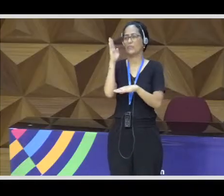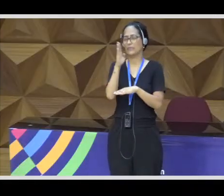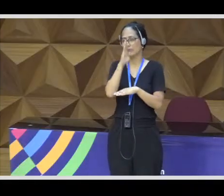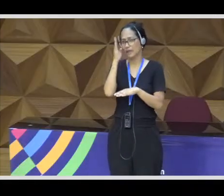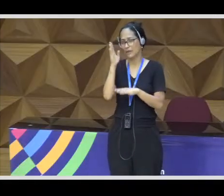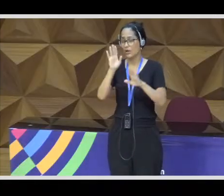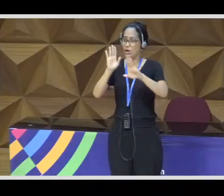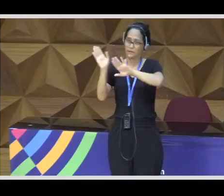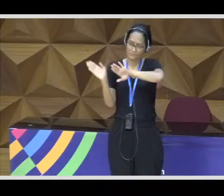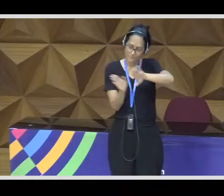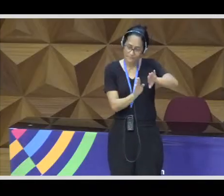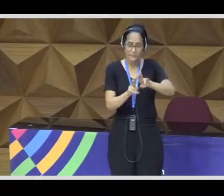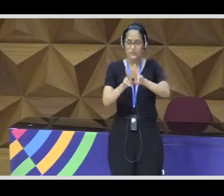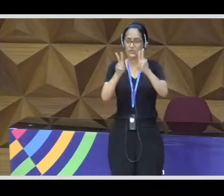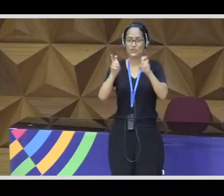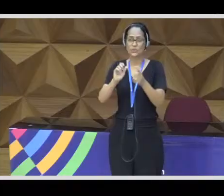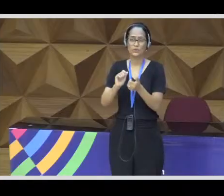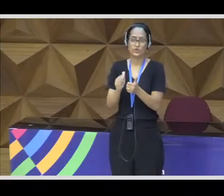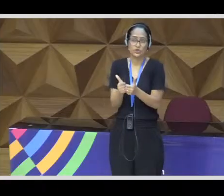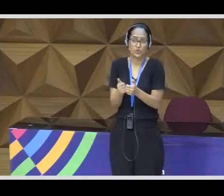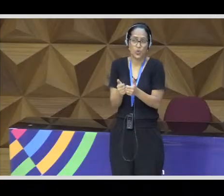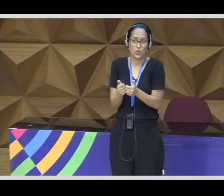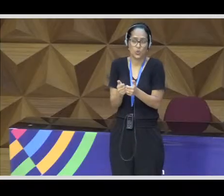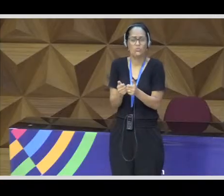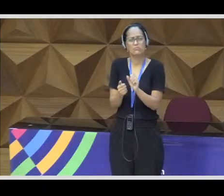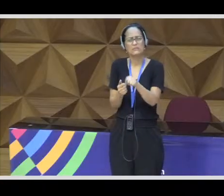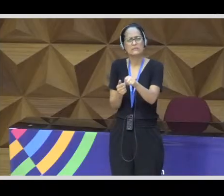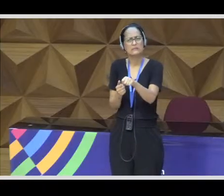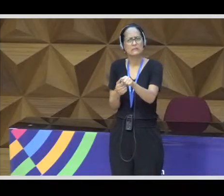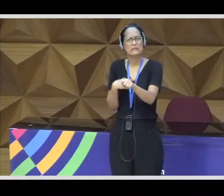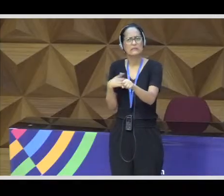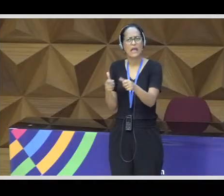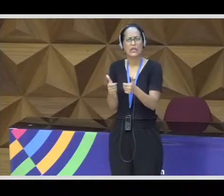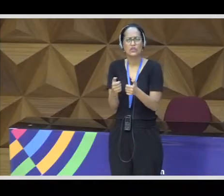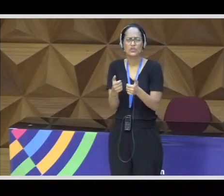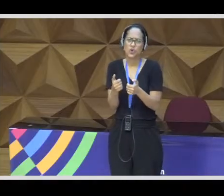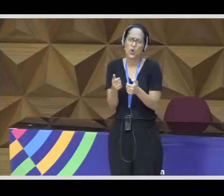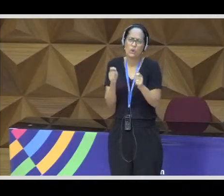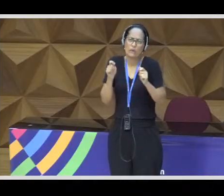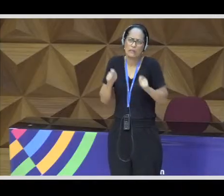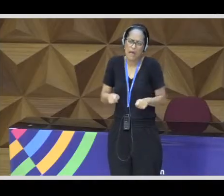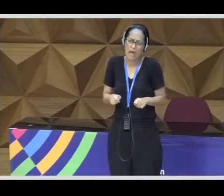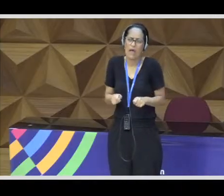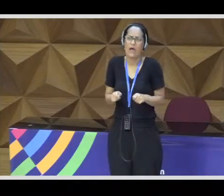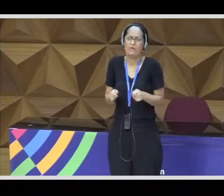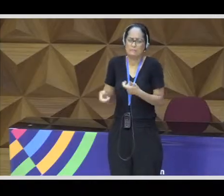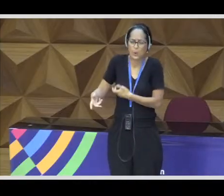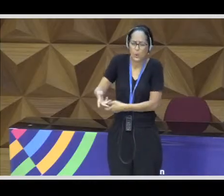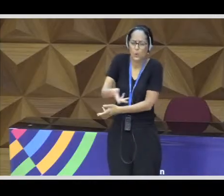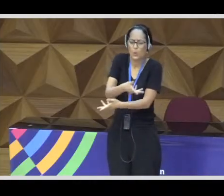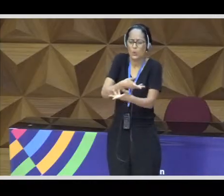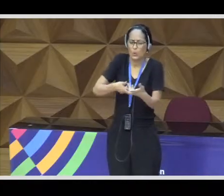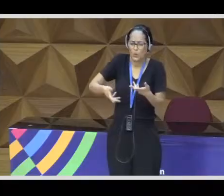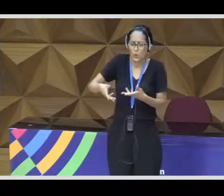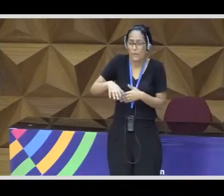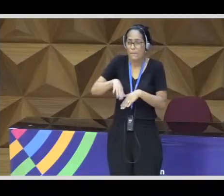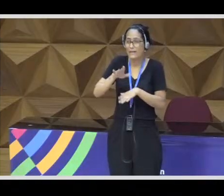also need windows. Okay, of course there's some fully immersive games, but many games designed to run in Windows, so they would have the same kind of issues.